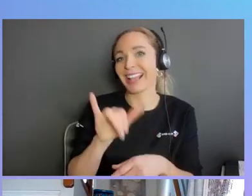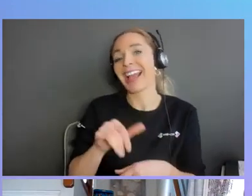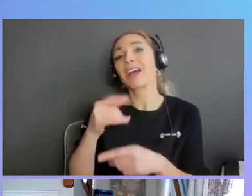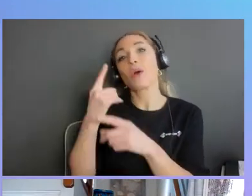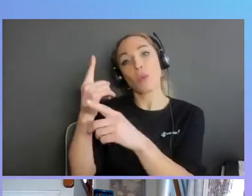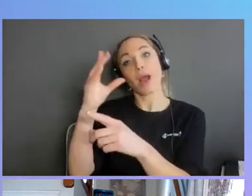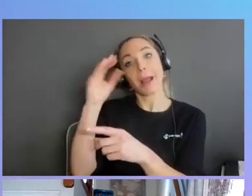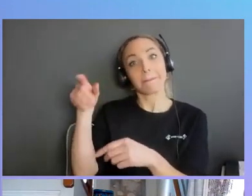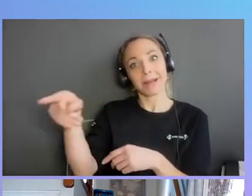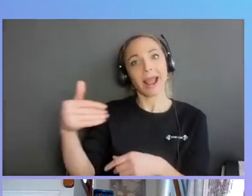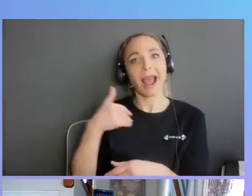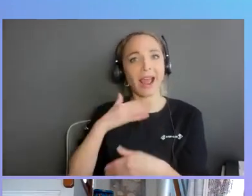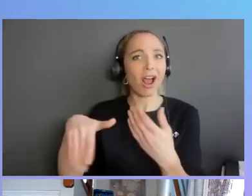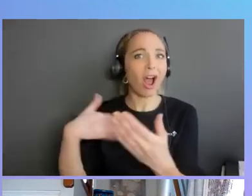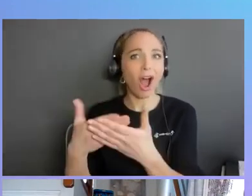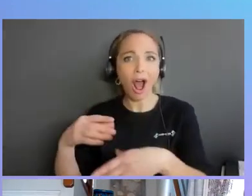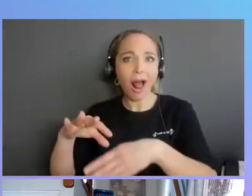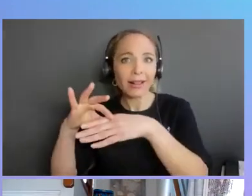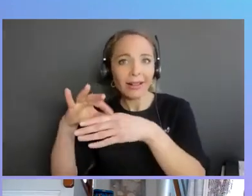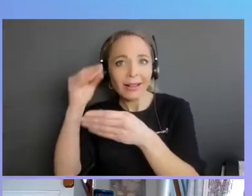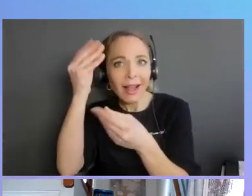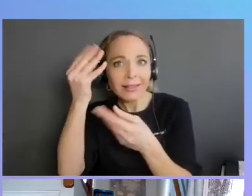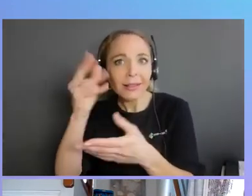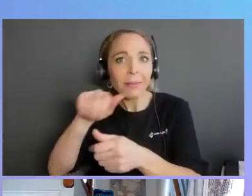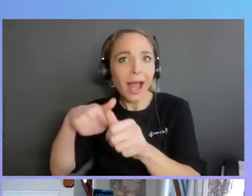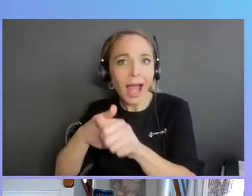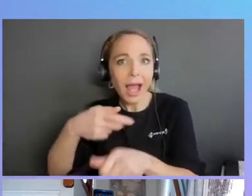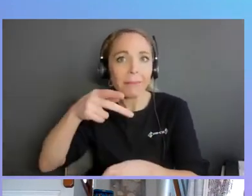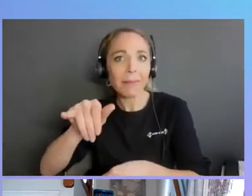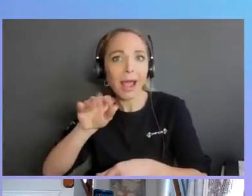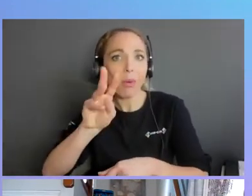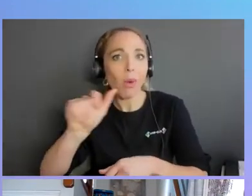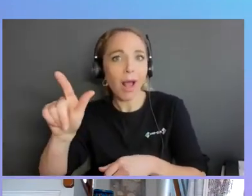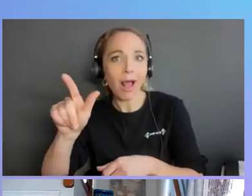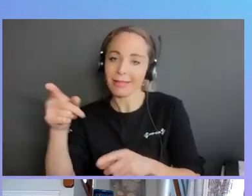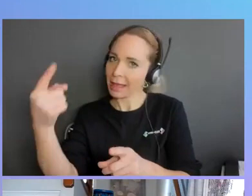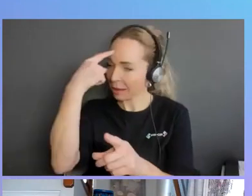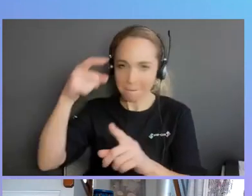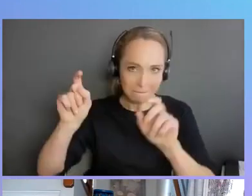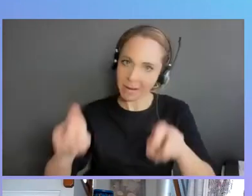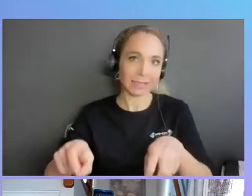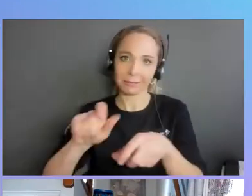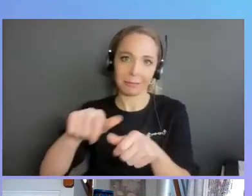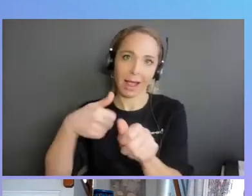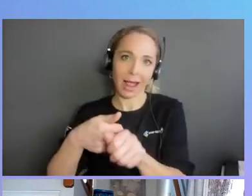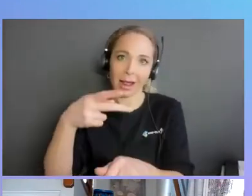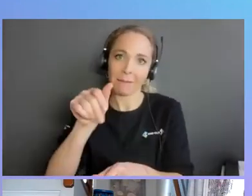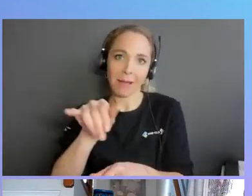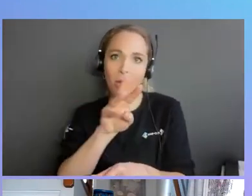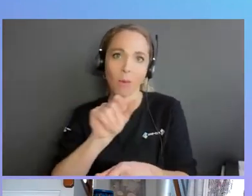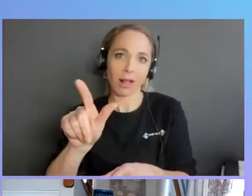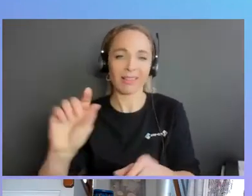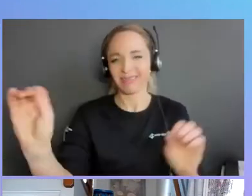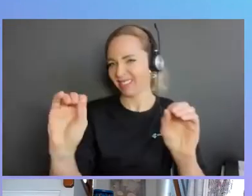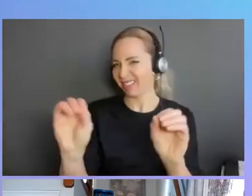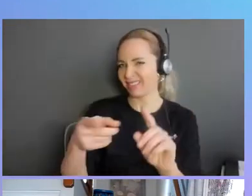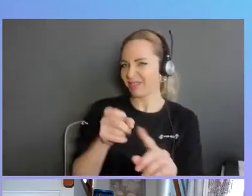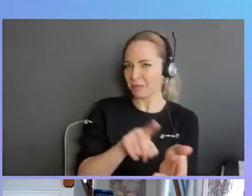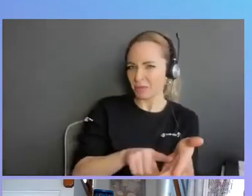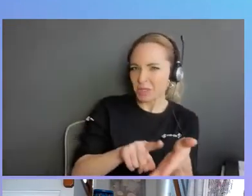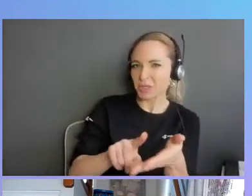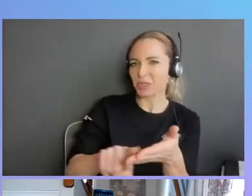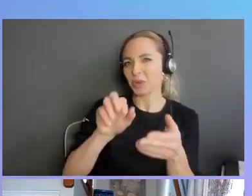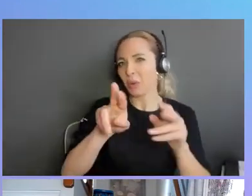they were convinced had to stay behind the paywall. And nothing from the research, nothing from the analytics suggested that this was